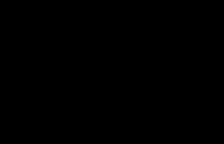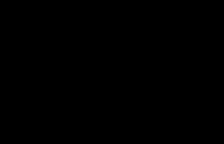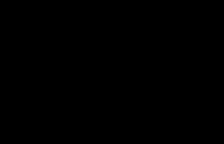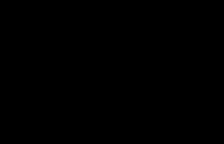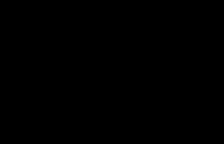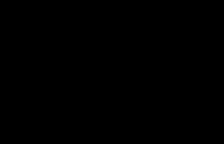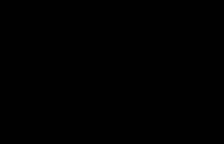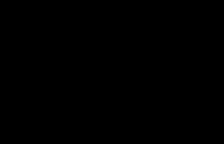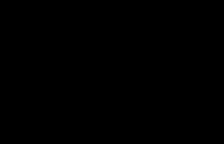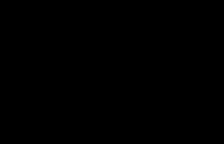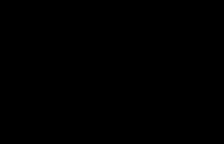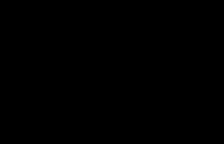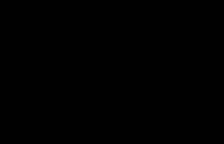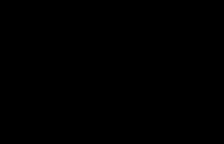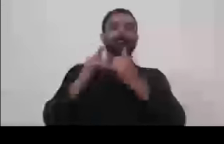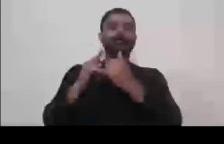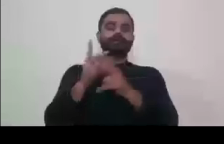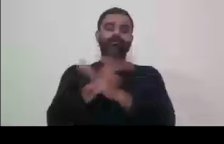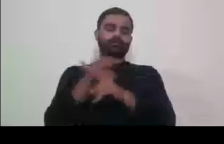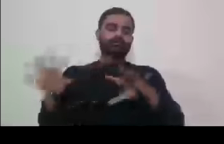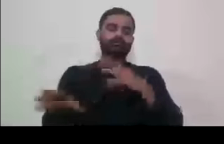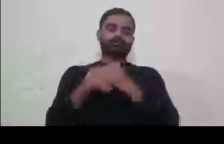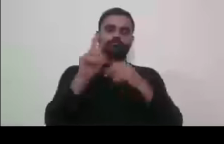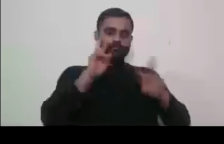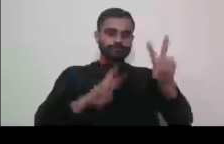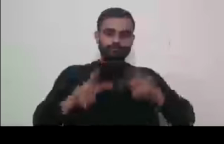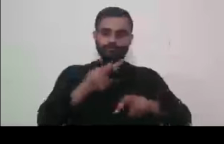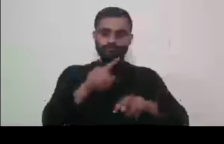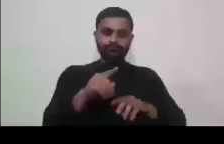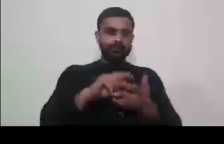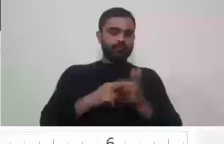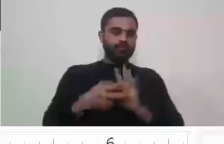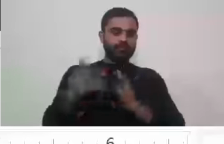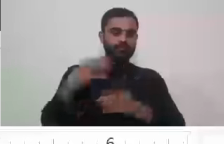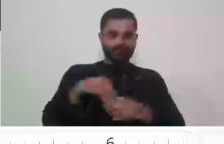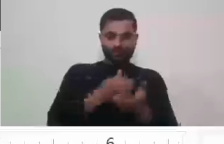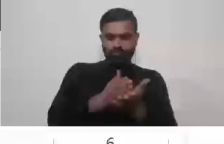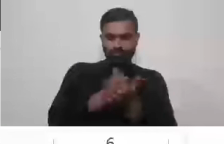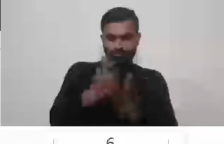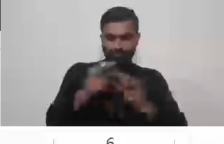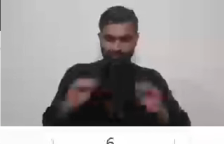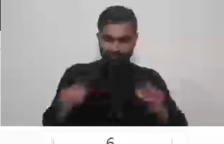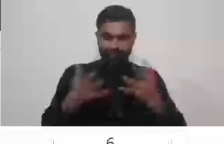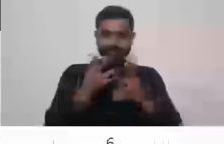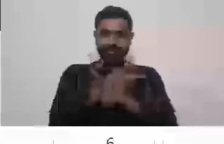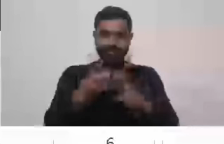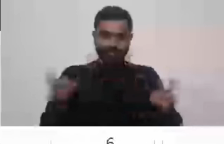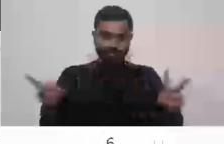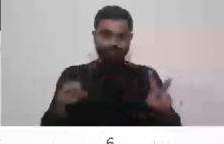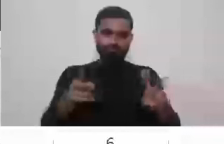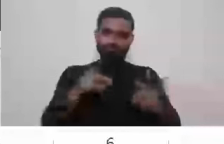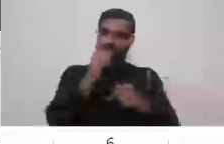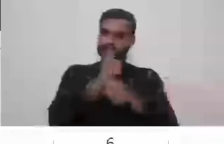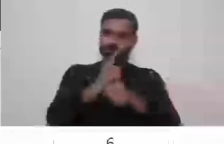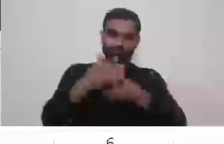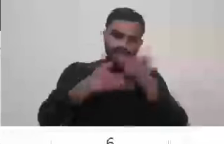assessments and exams. Fine. So it's not something like, we start doing multilingualism only when we are teaching,